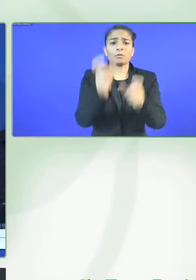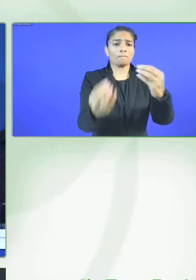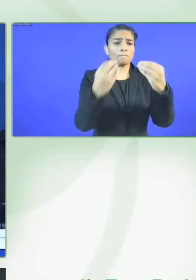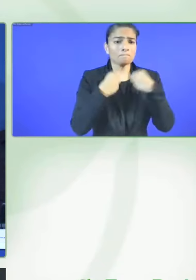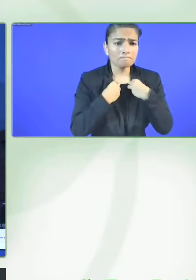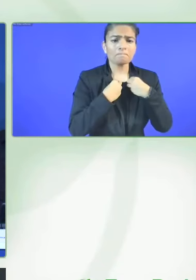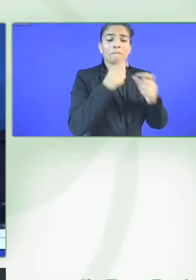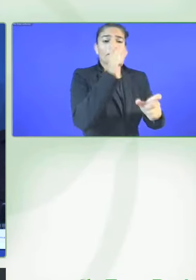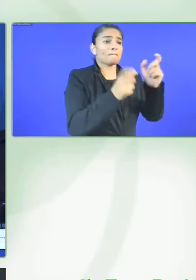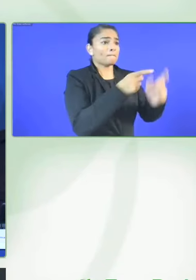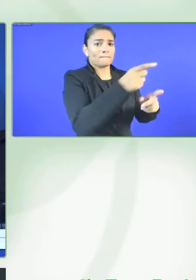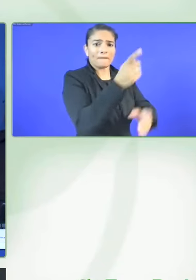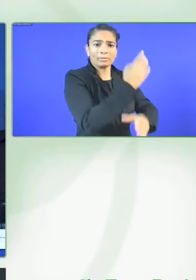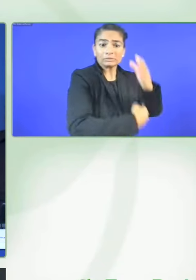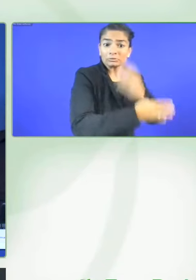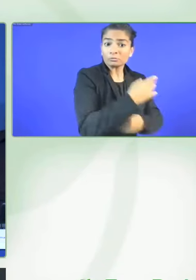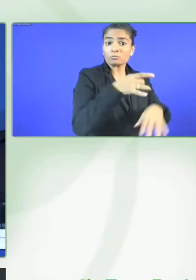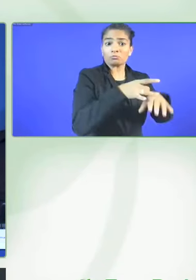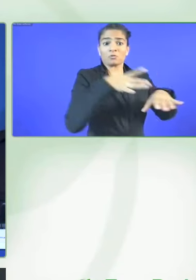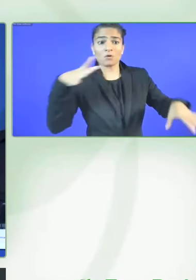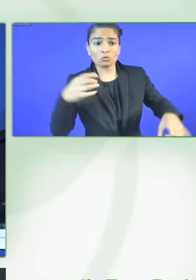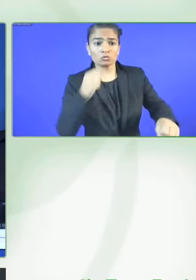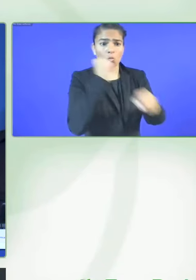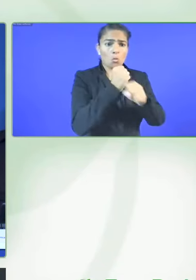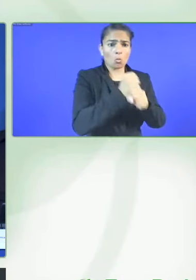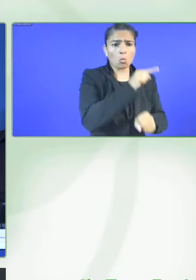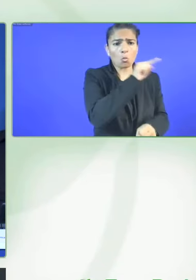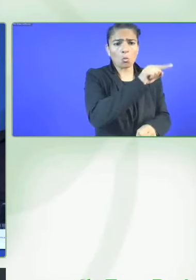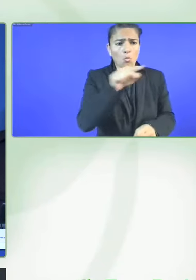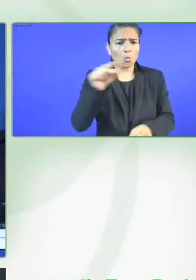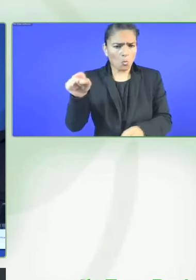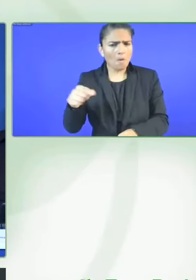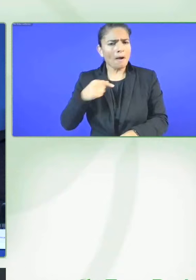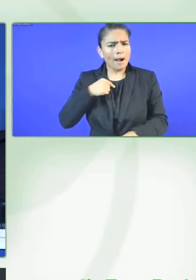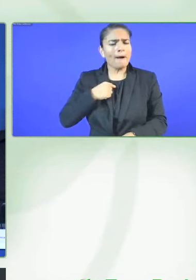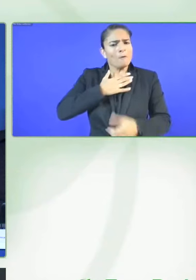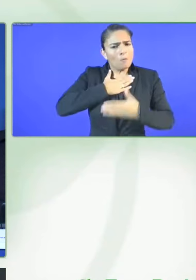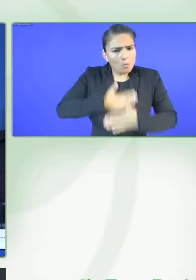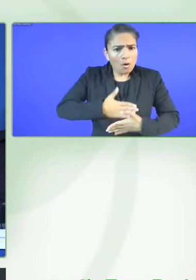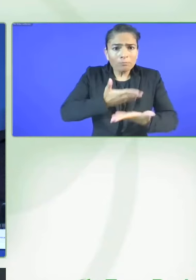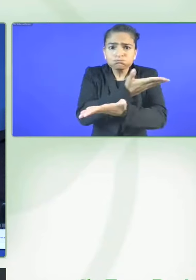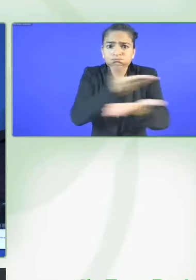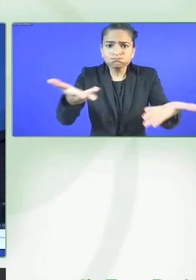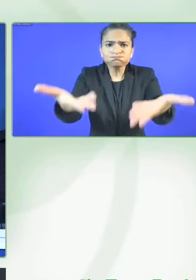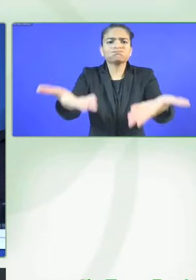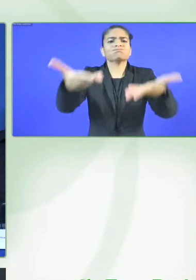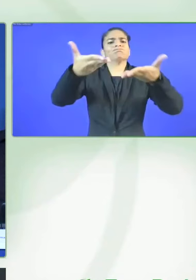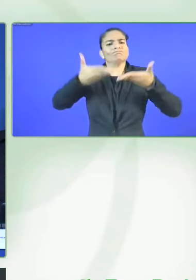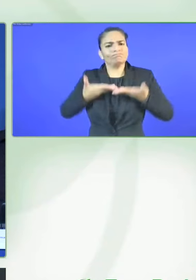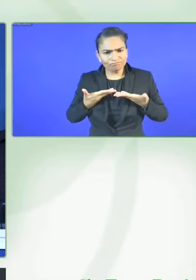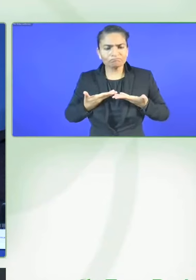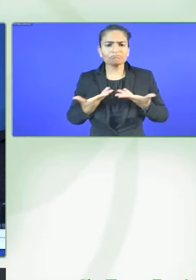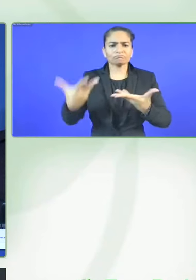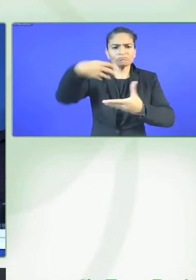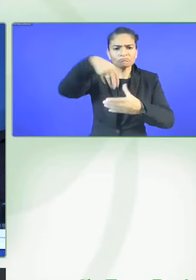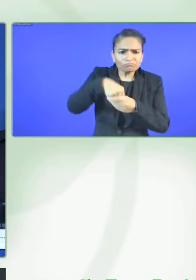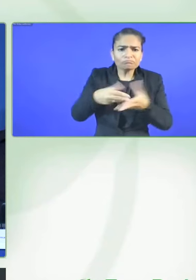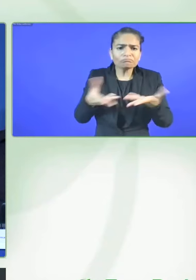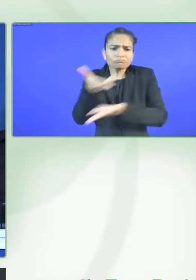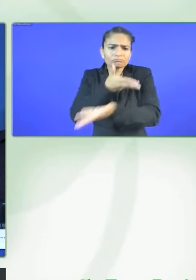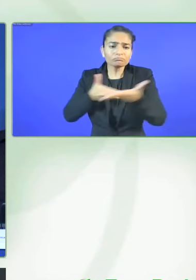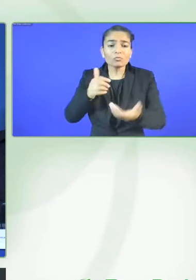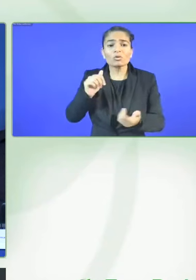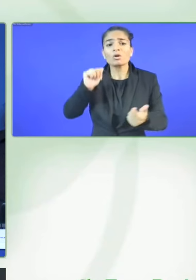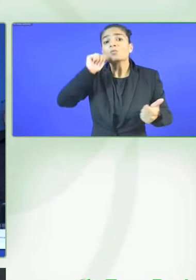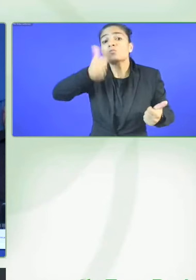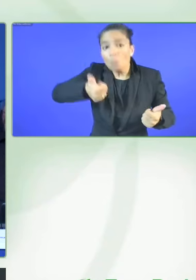draft recommendations for the public administrations and for the standards organizations to try to